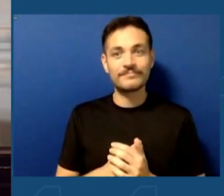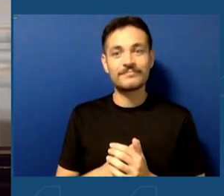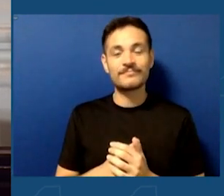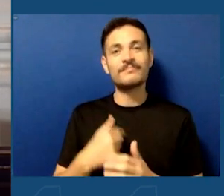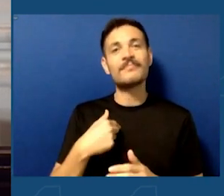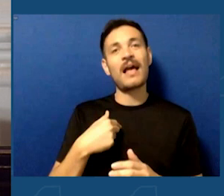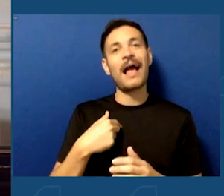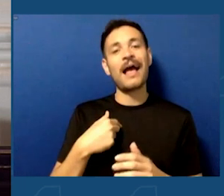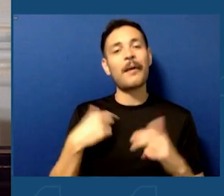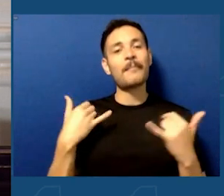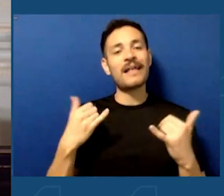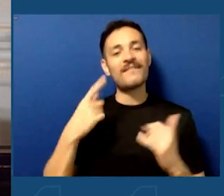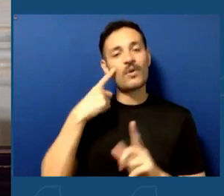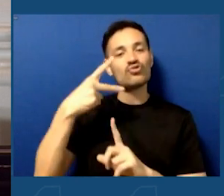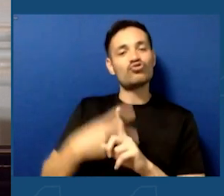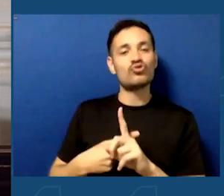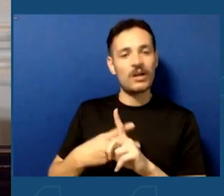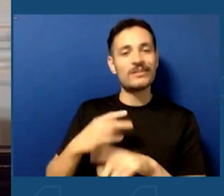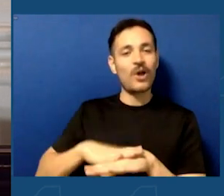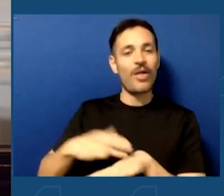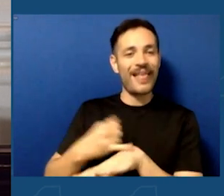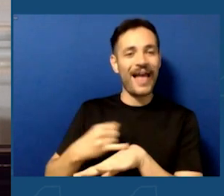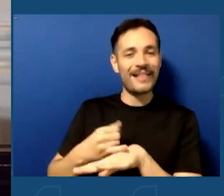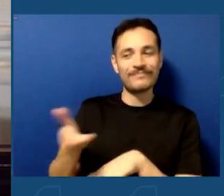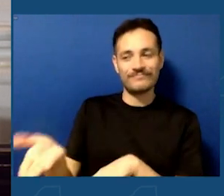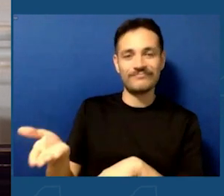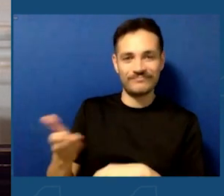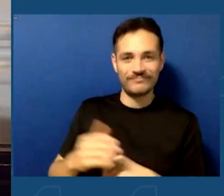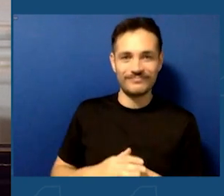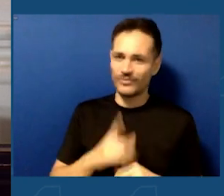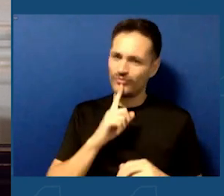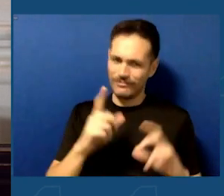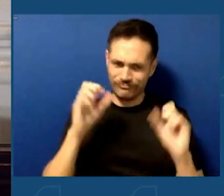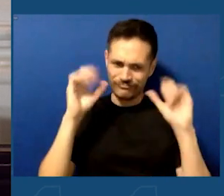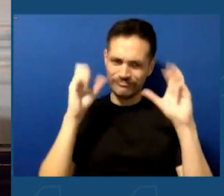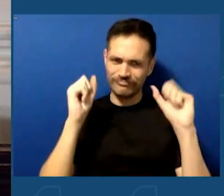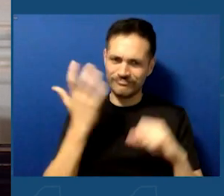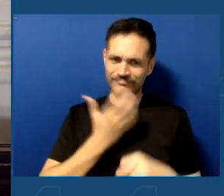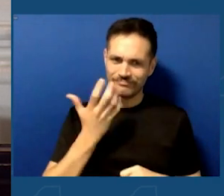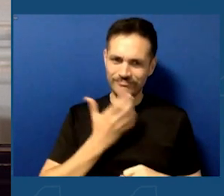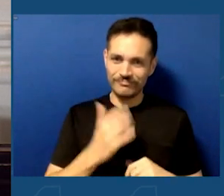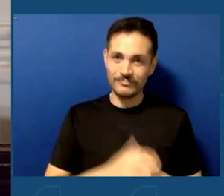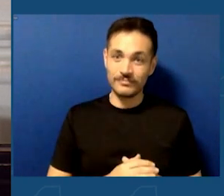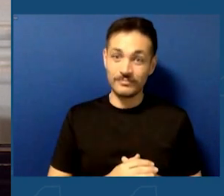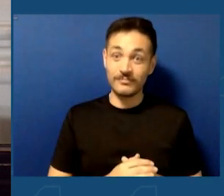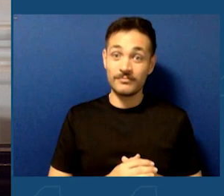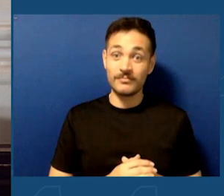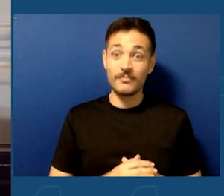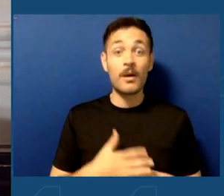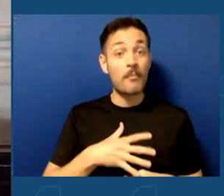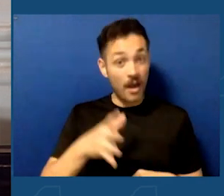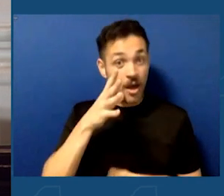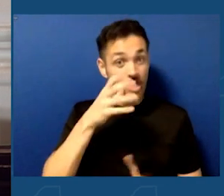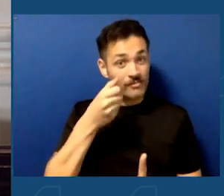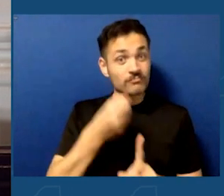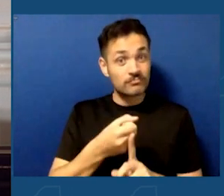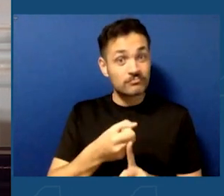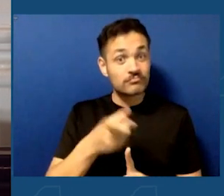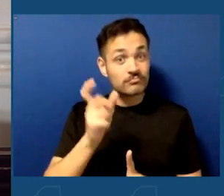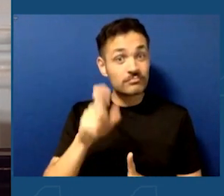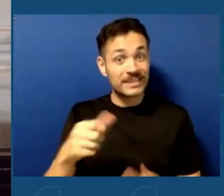was incredible, incredible. My mother actually ended up having open heart surgery that same